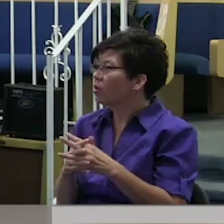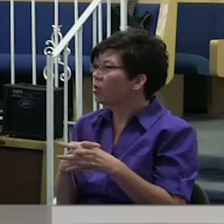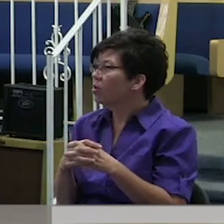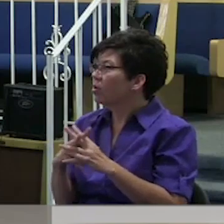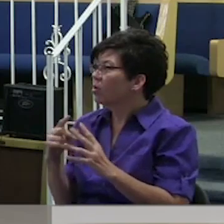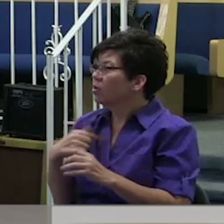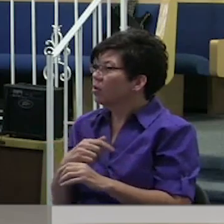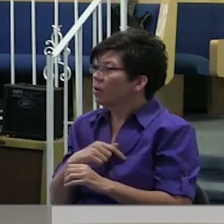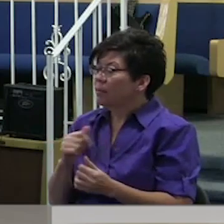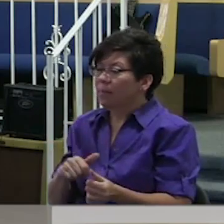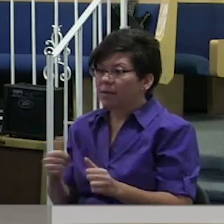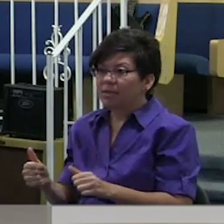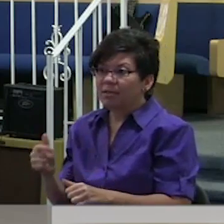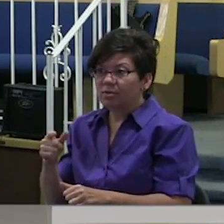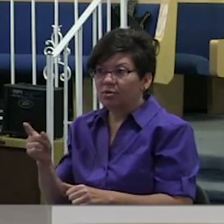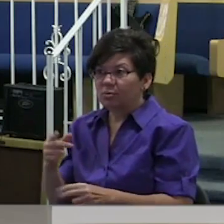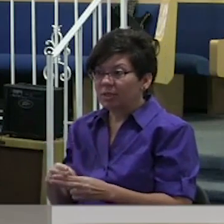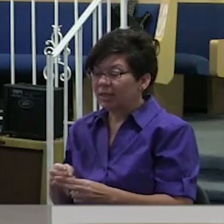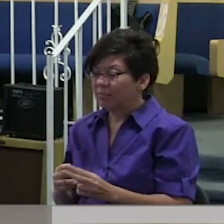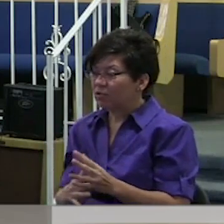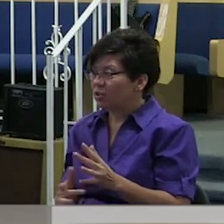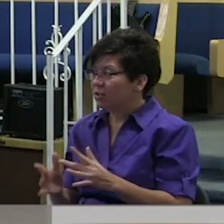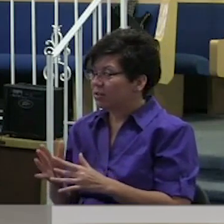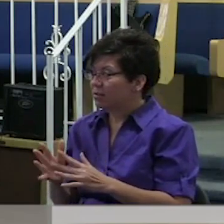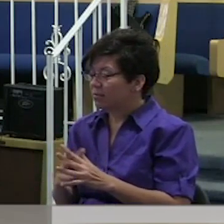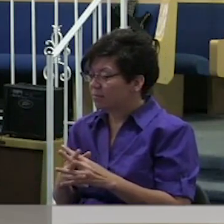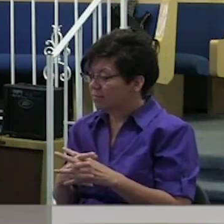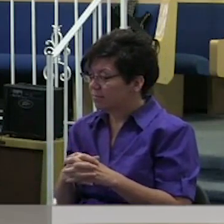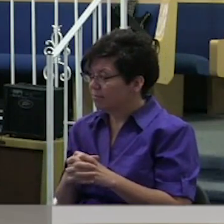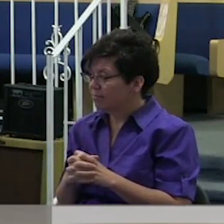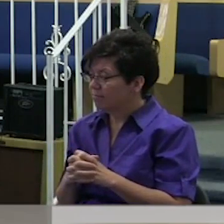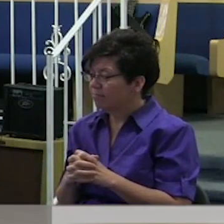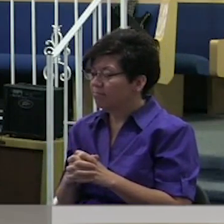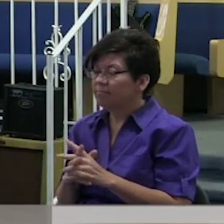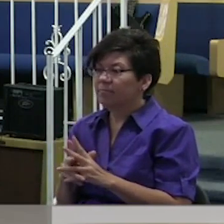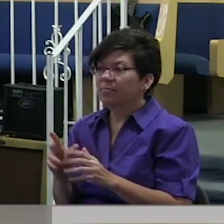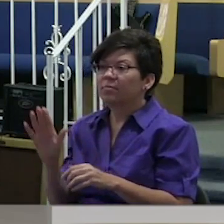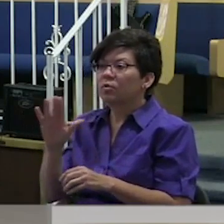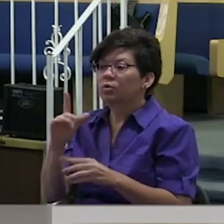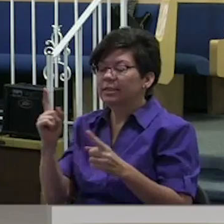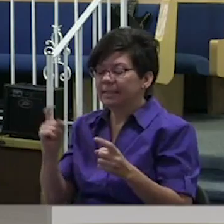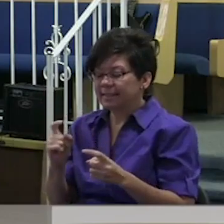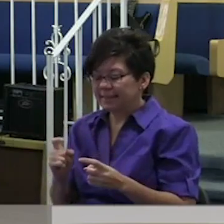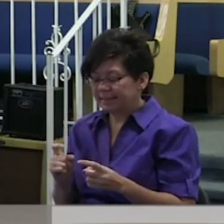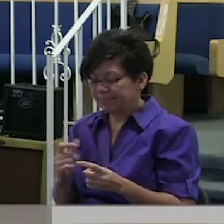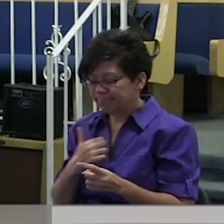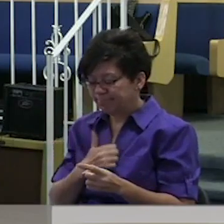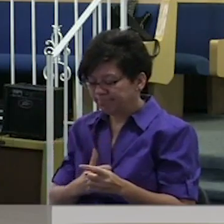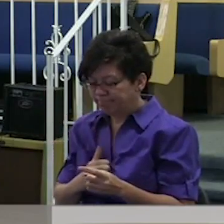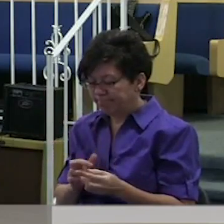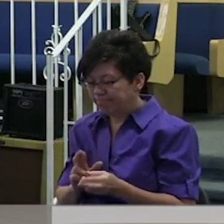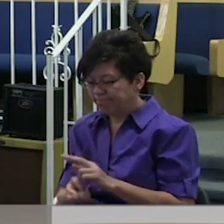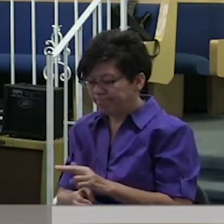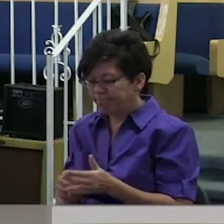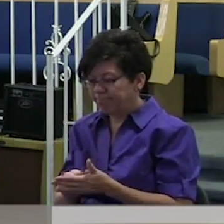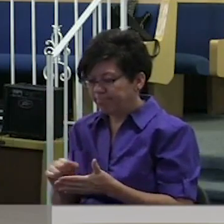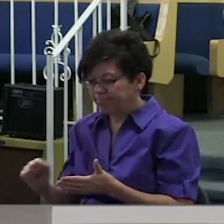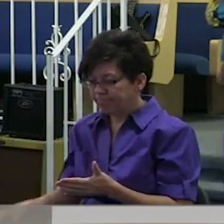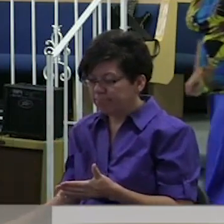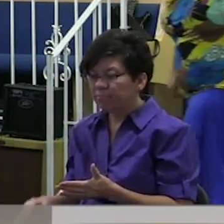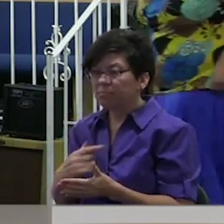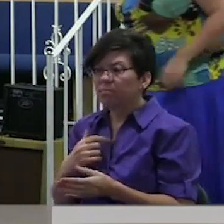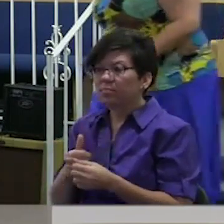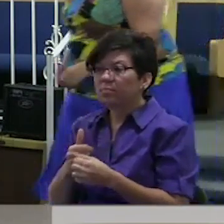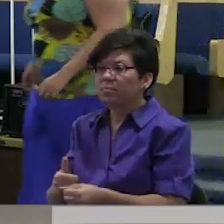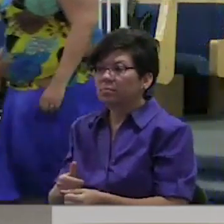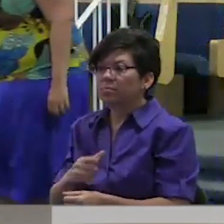We can baptize you in the name of Jesus for the remission of your sins. And according